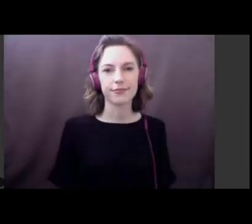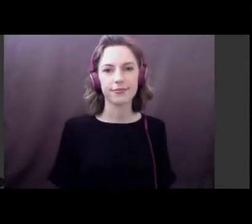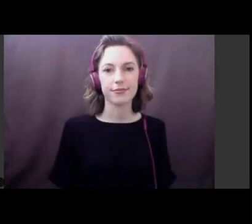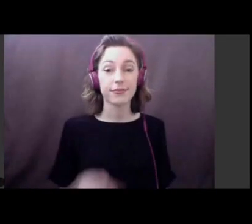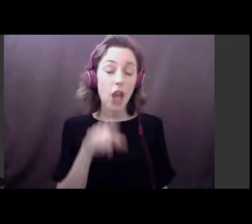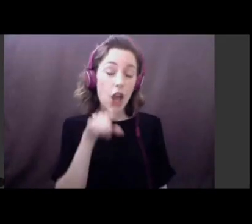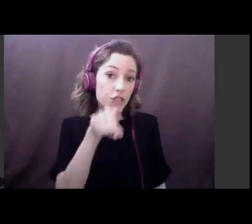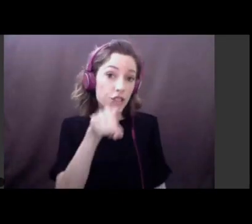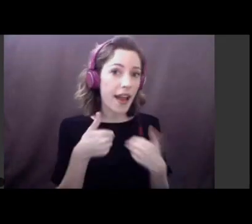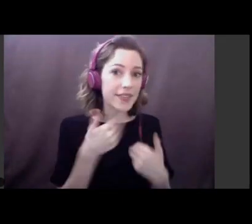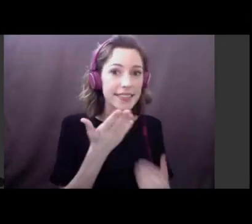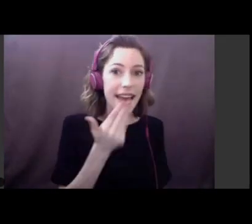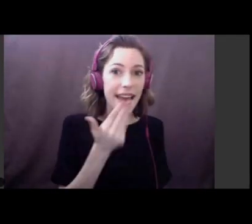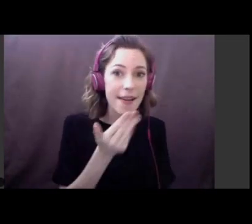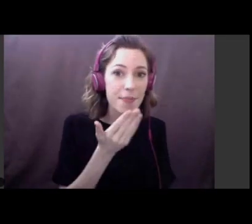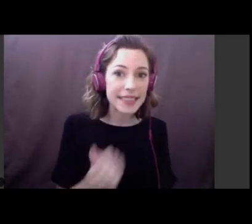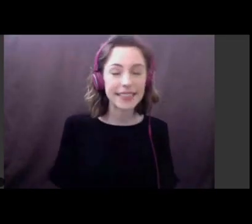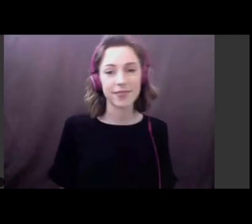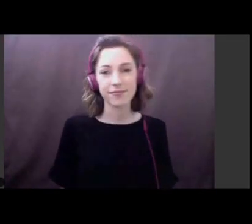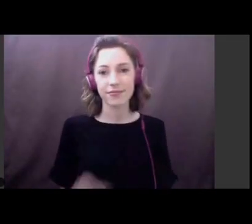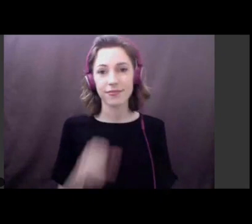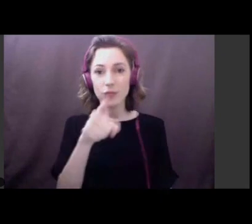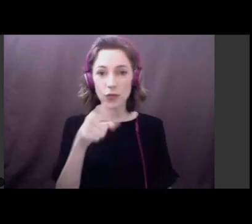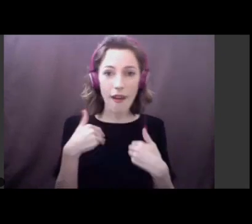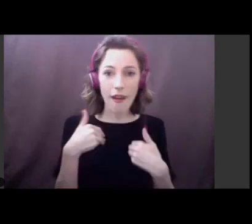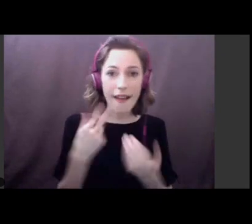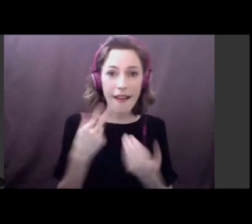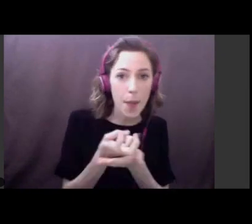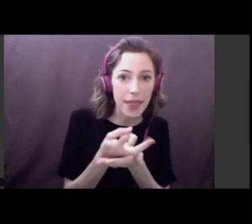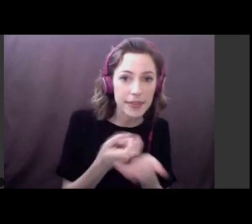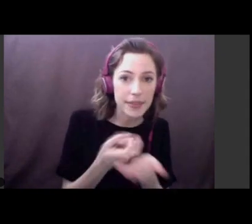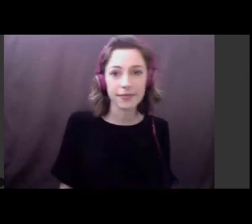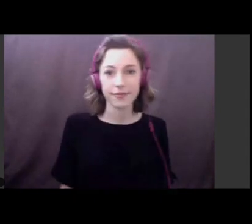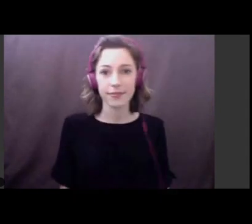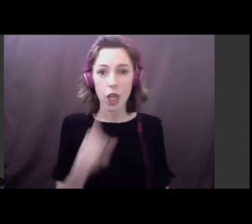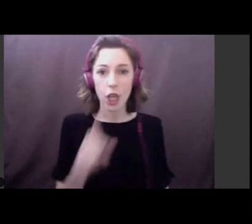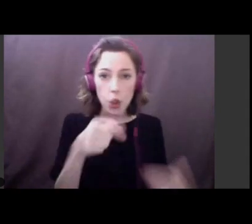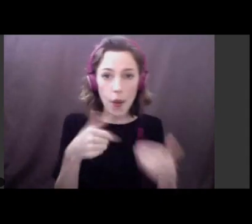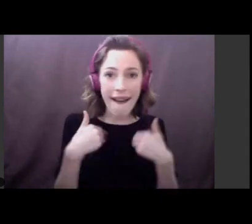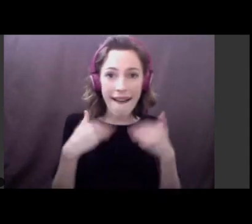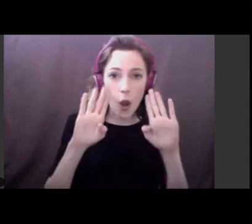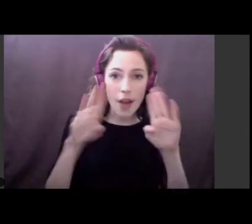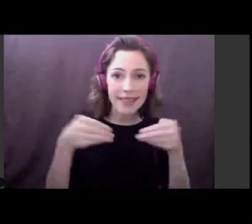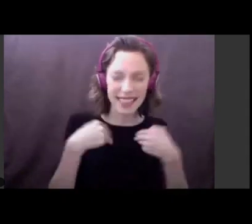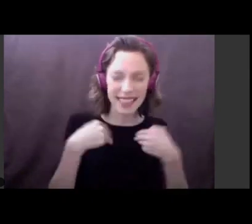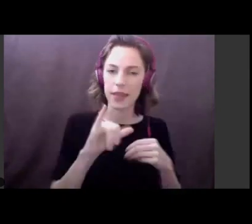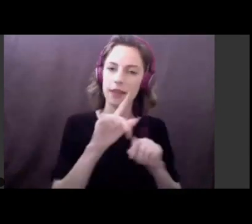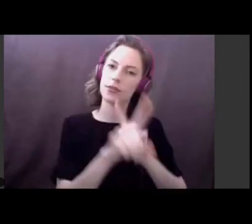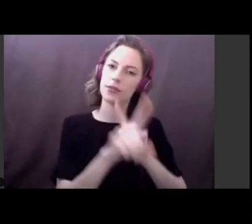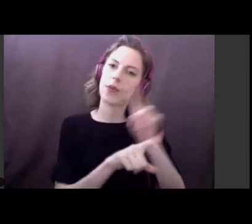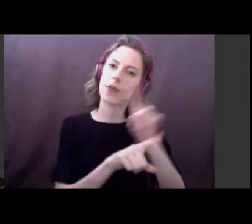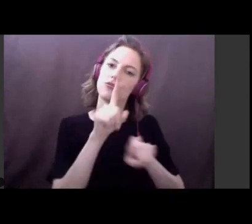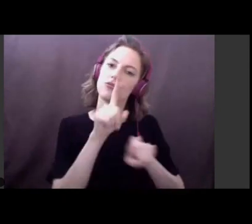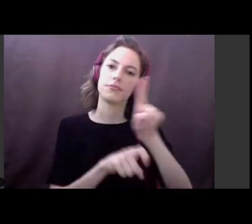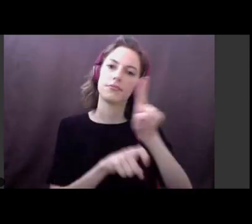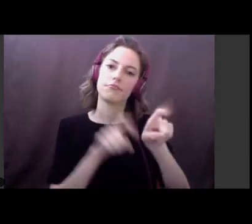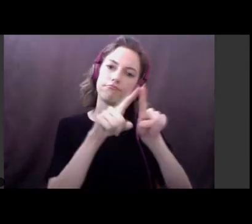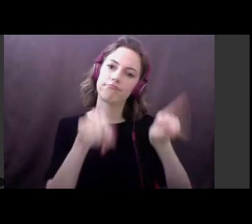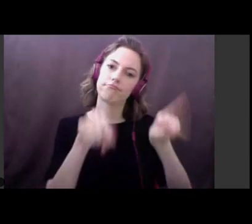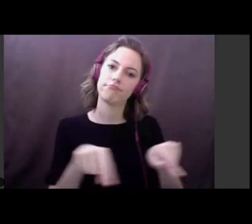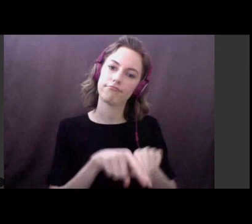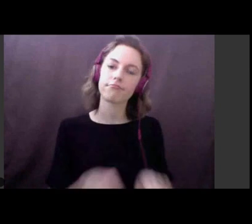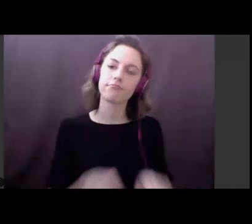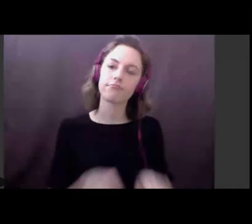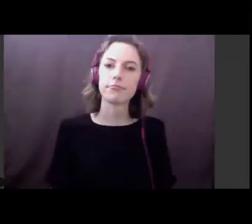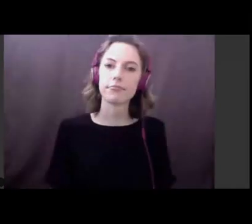medical questionnaires. There are purposes for collecting such information, but those are purposes for medical interventions. They're not